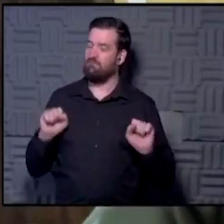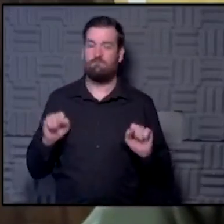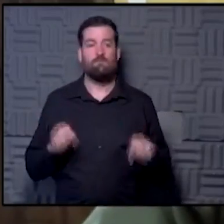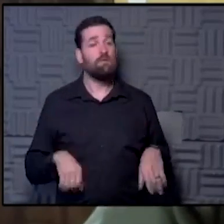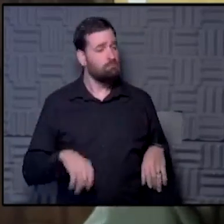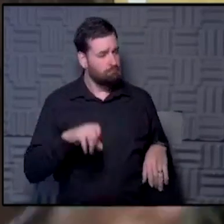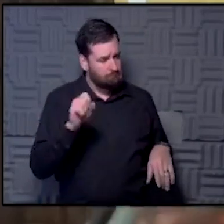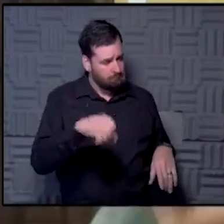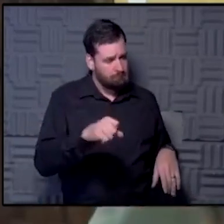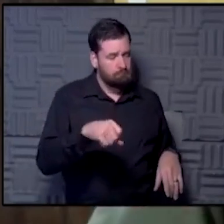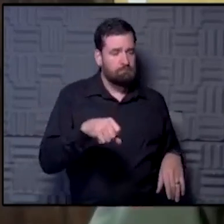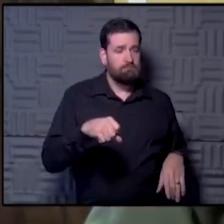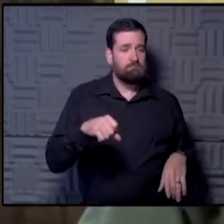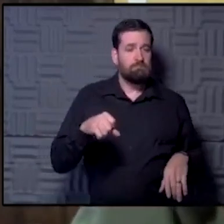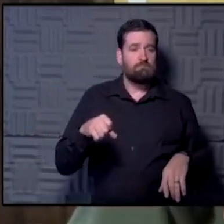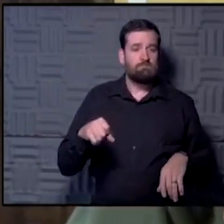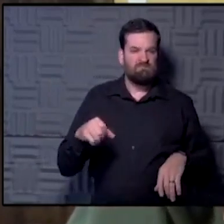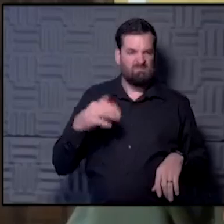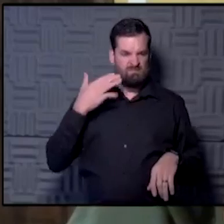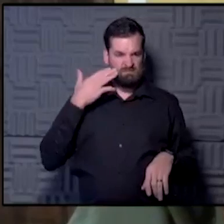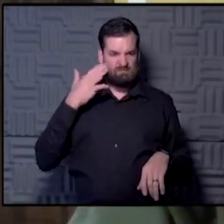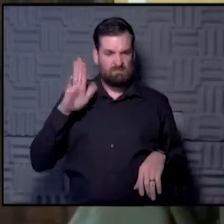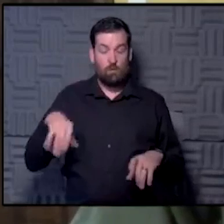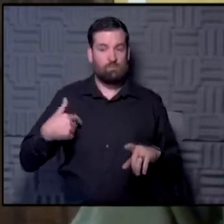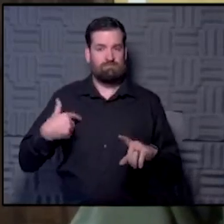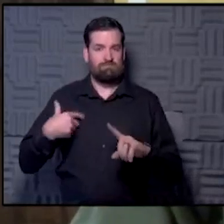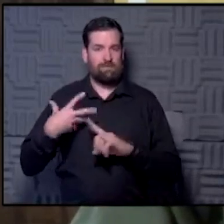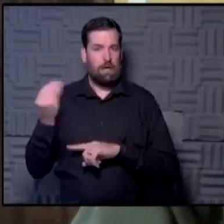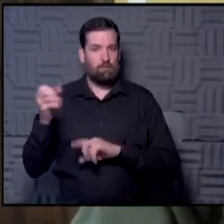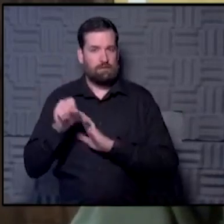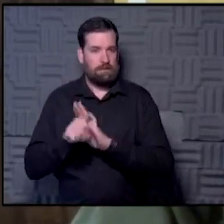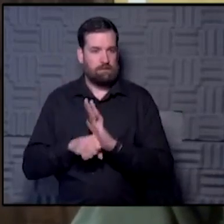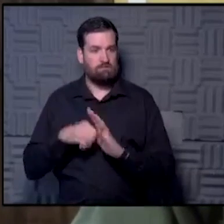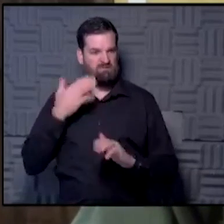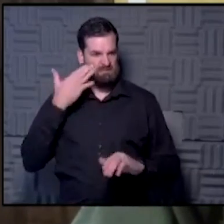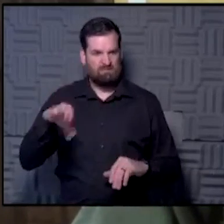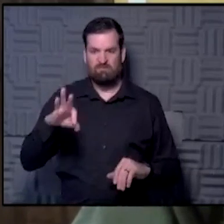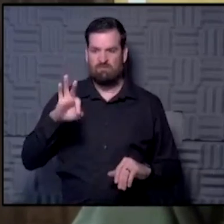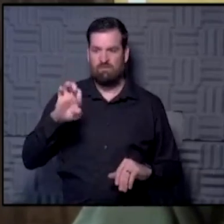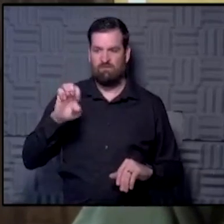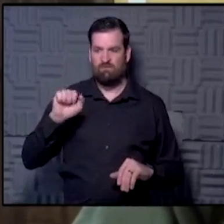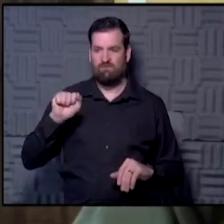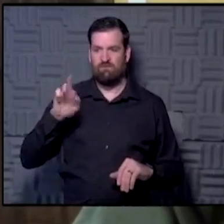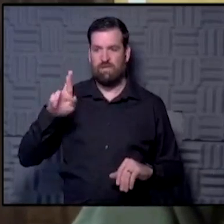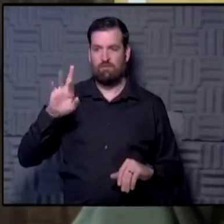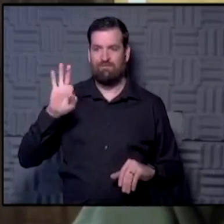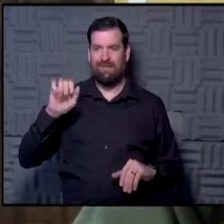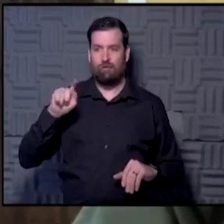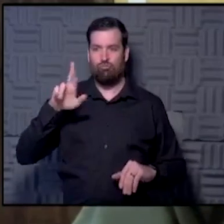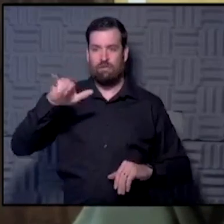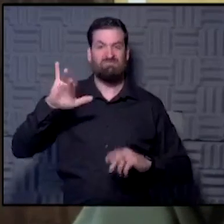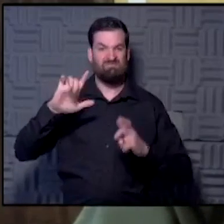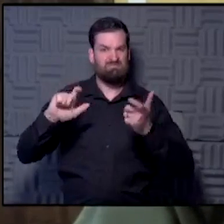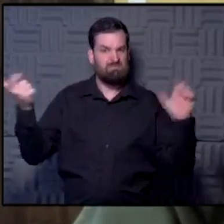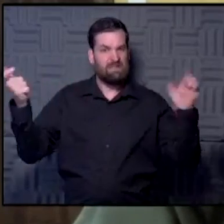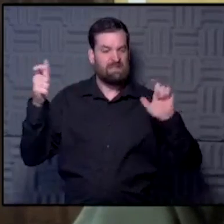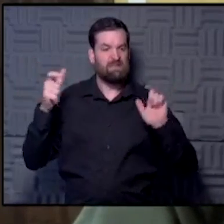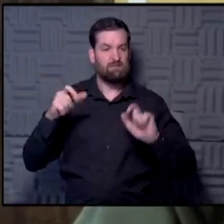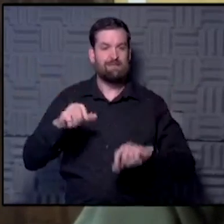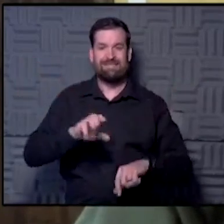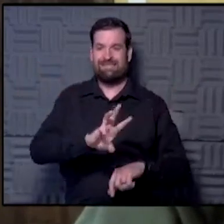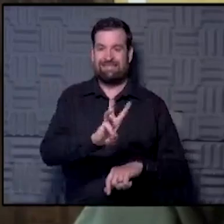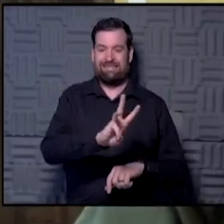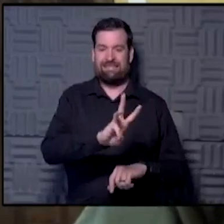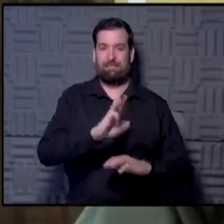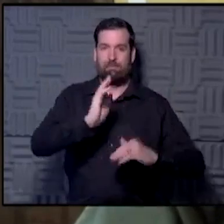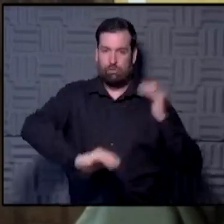So, so for folks, I know we're out of state right now. For folks who don't know, Fear Factory is a pretty decent-sized haunted house. We're a 6-building